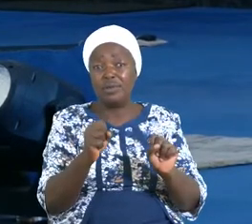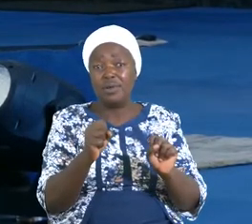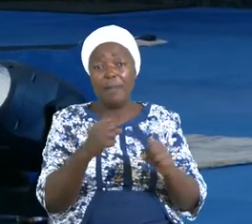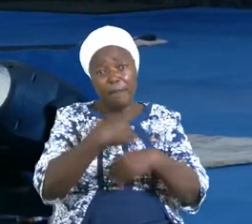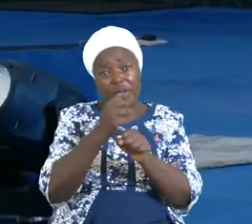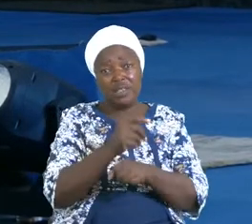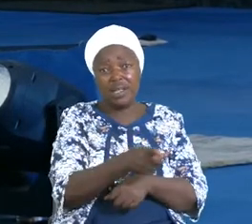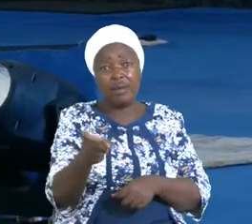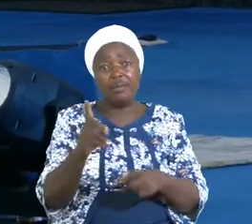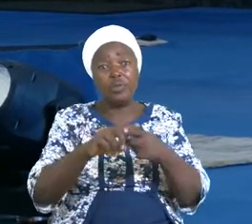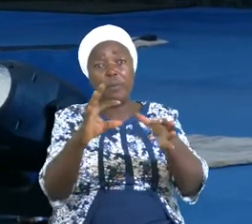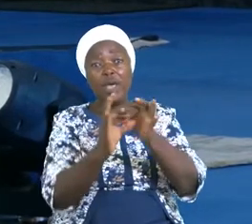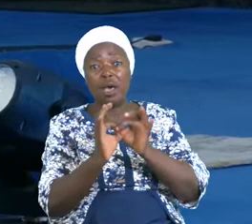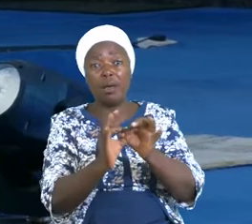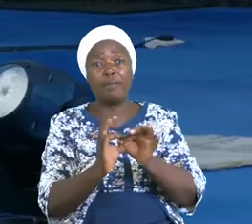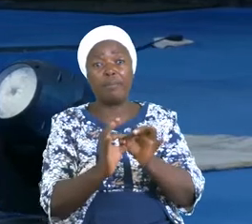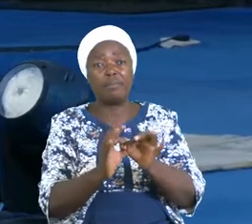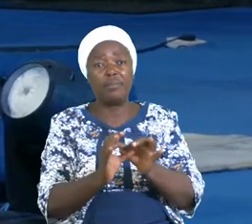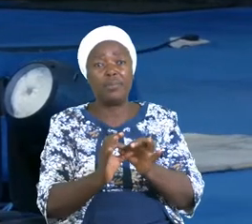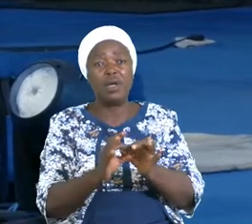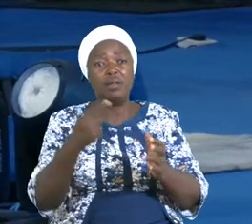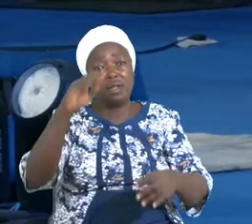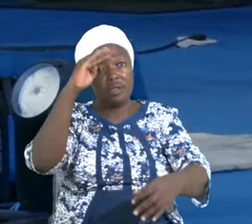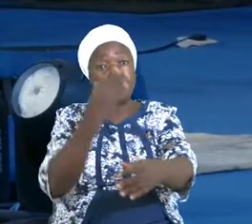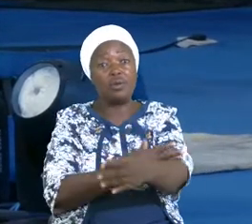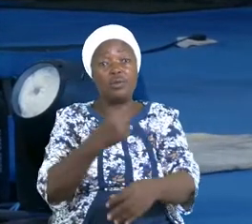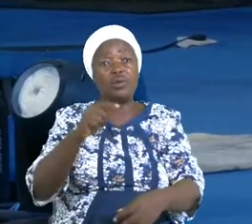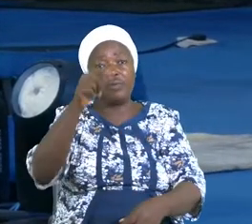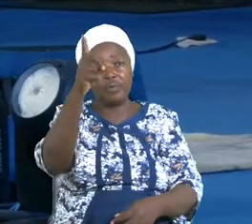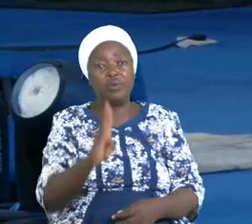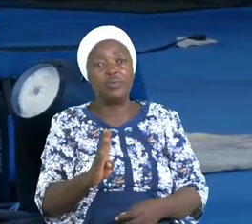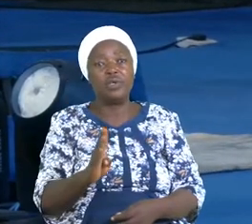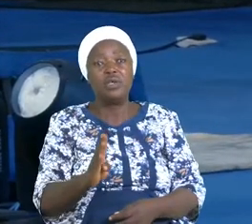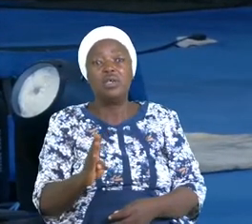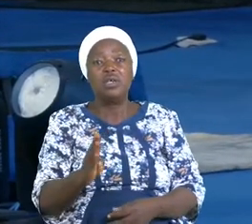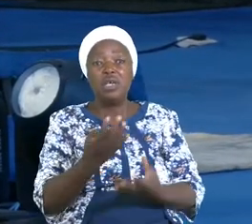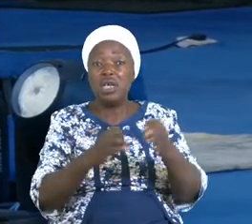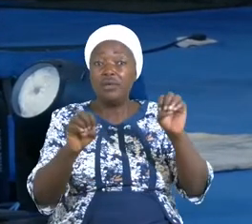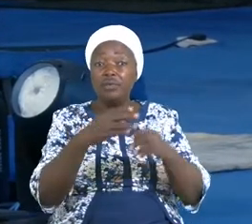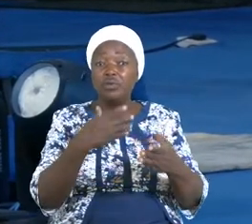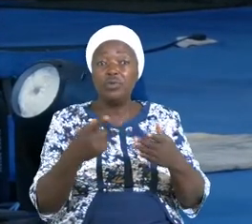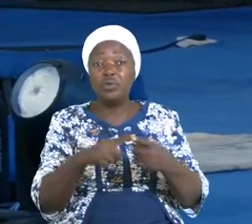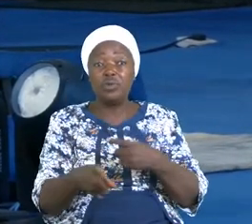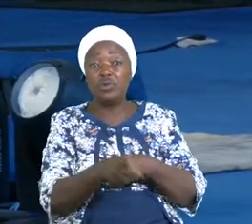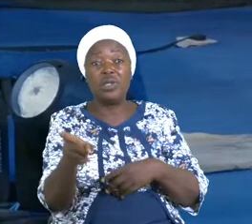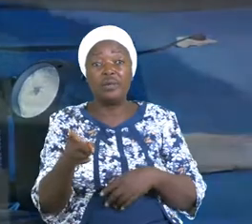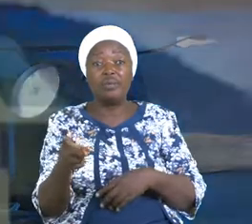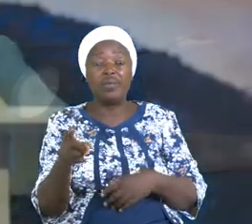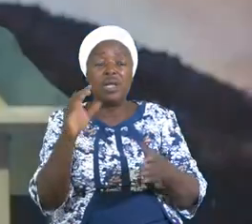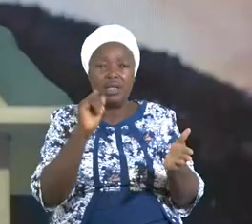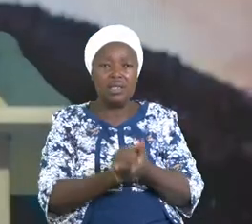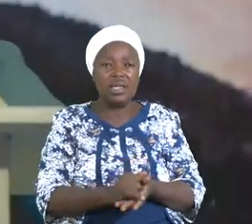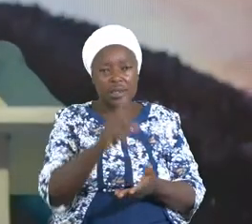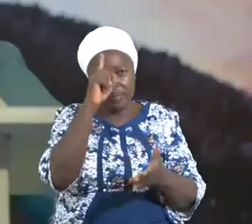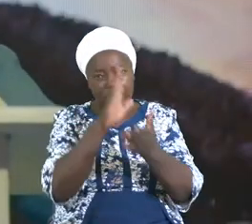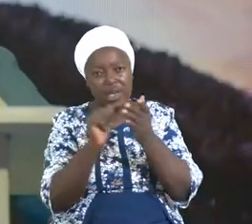to become the sons of God, even to them that believe on